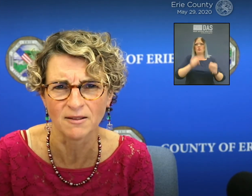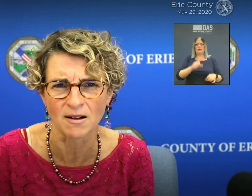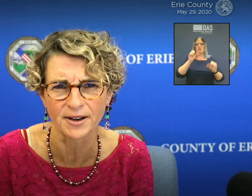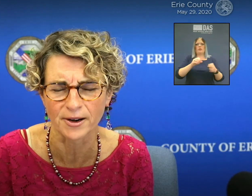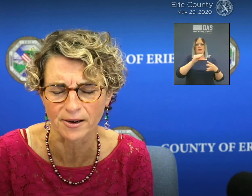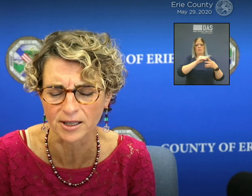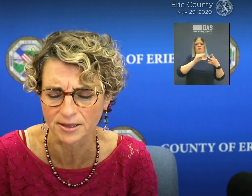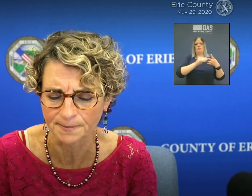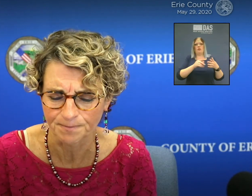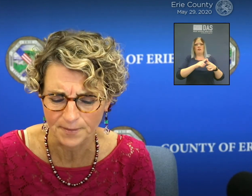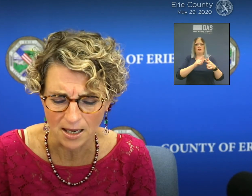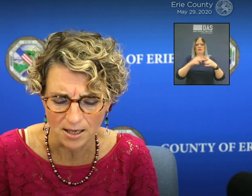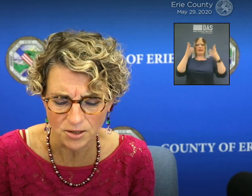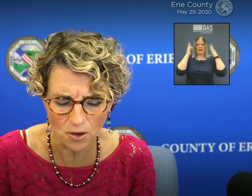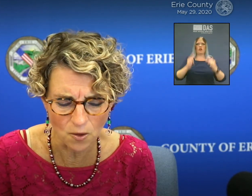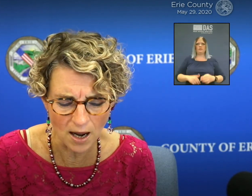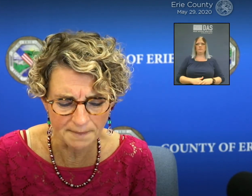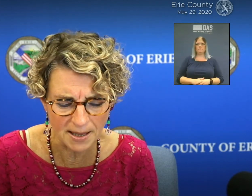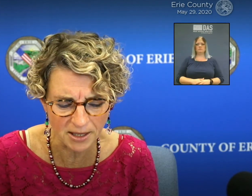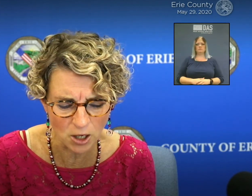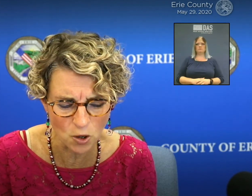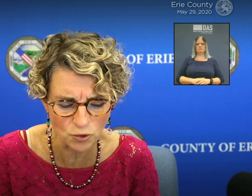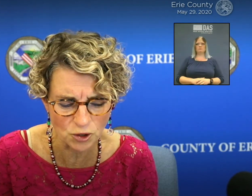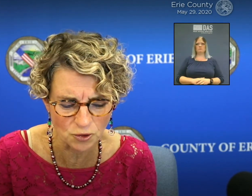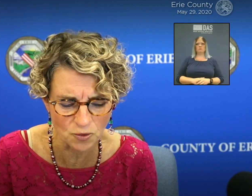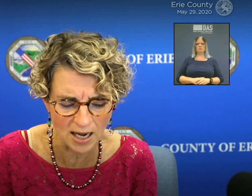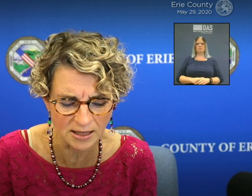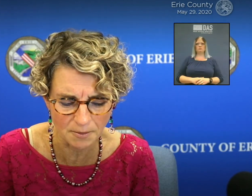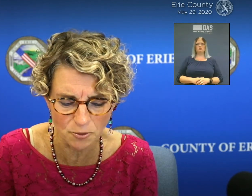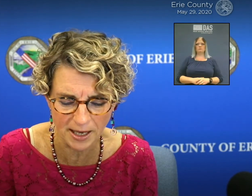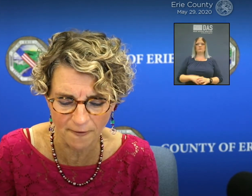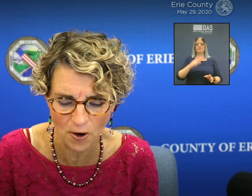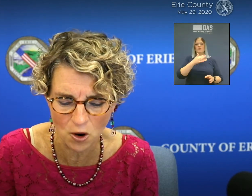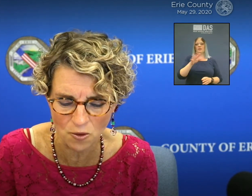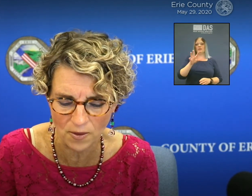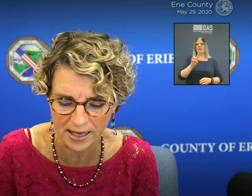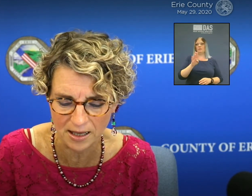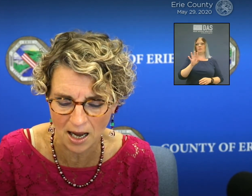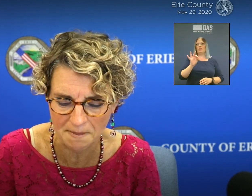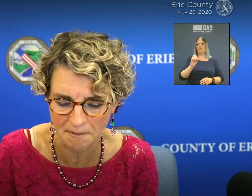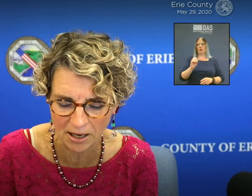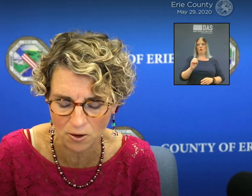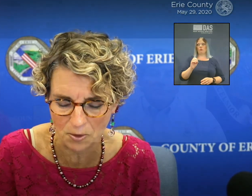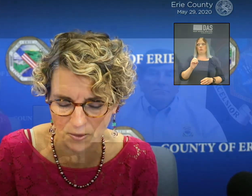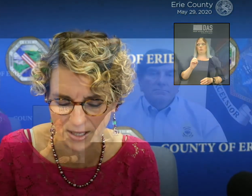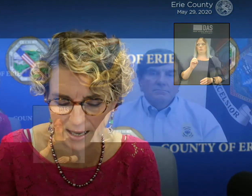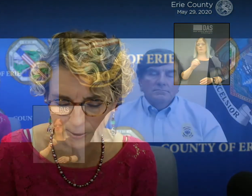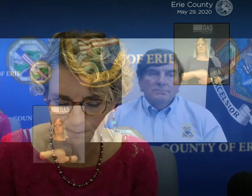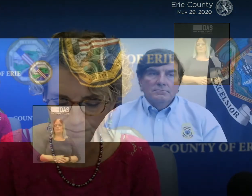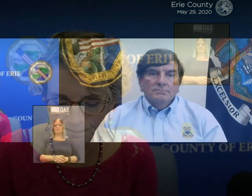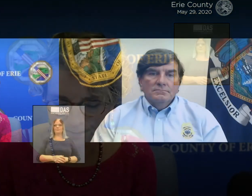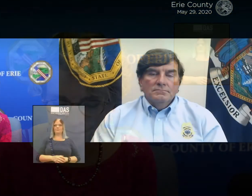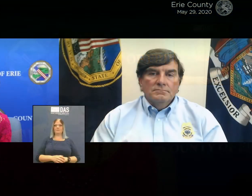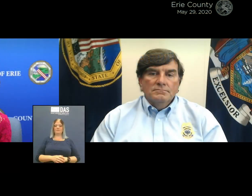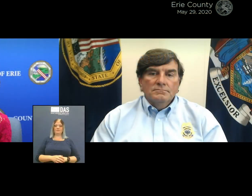and all get our haircuts. So I'm going to go to WBFO with Michael Moroziak.